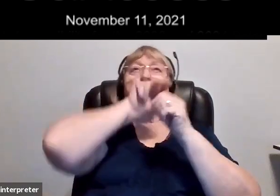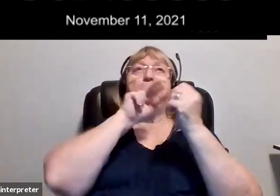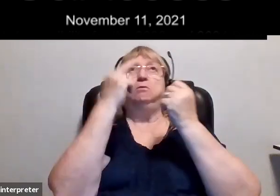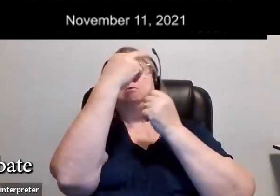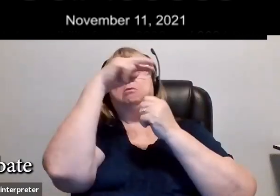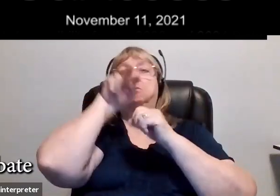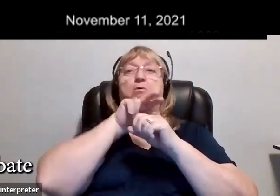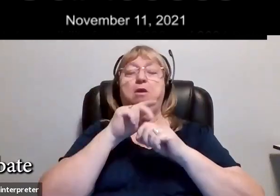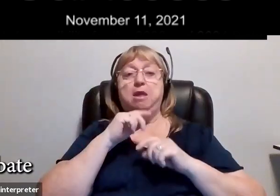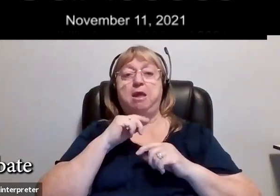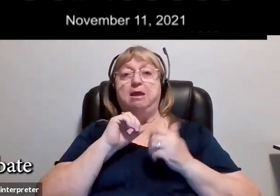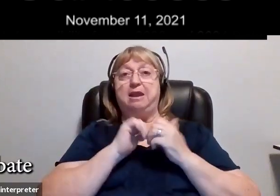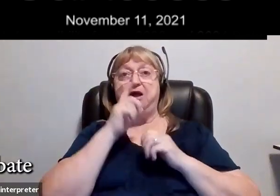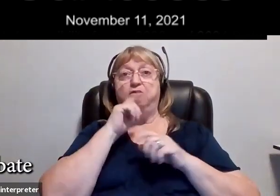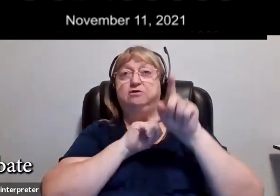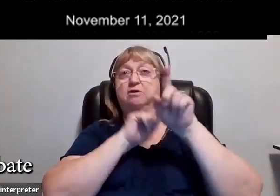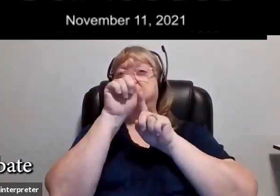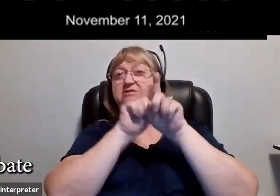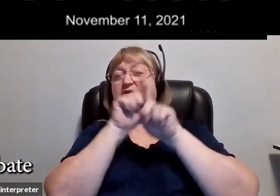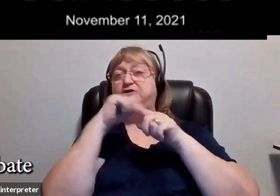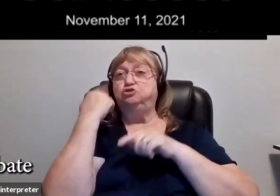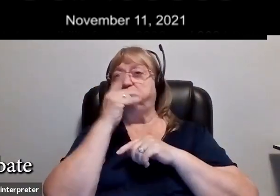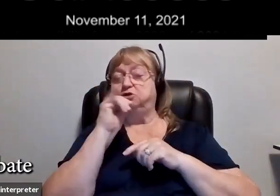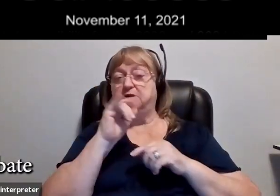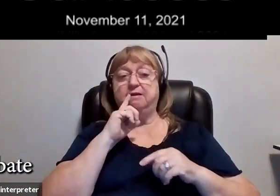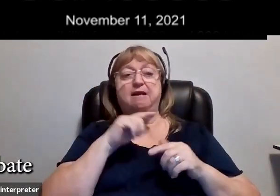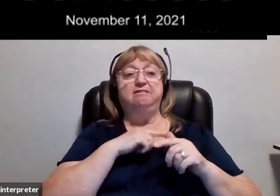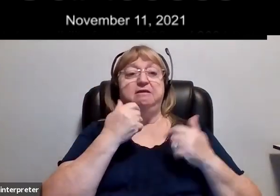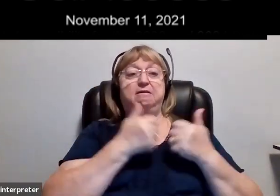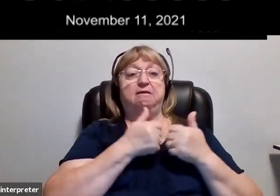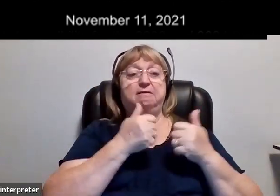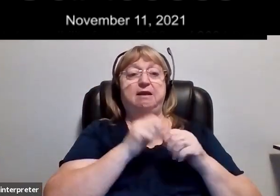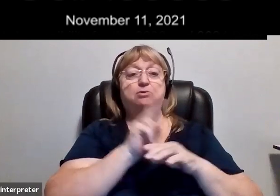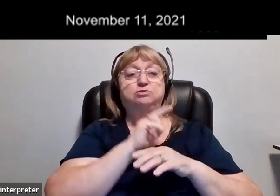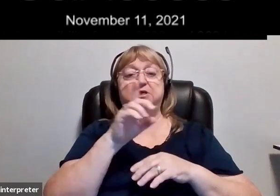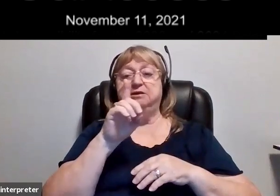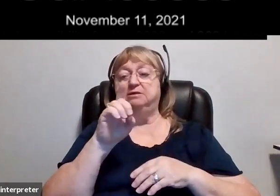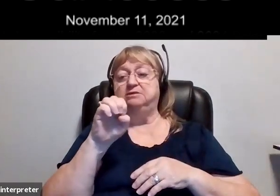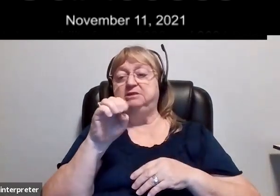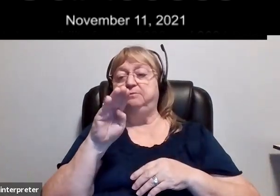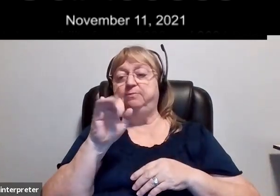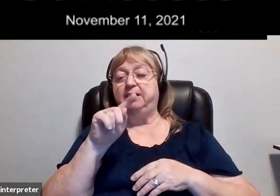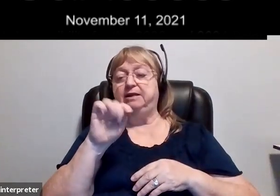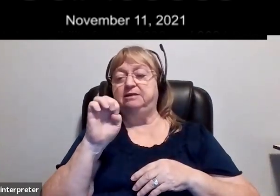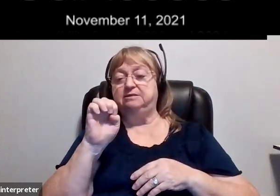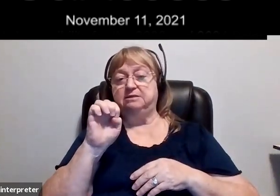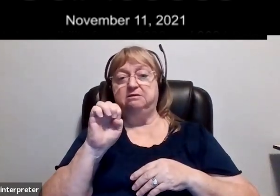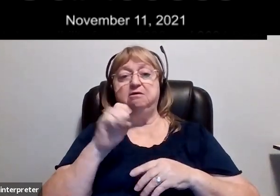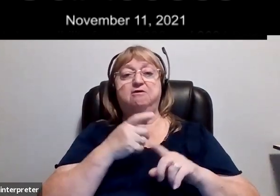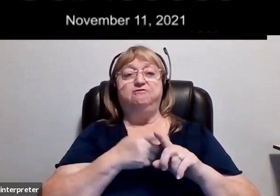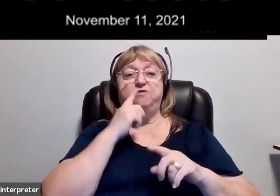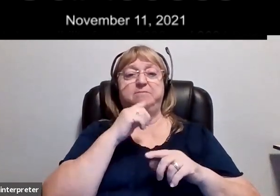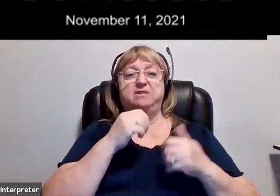elsewhere. And also we prepared a game using debate based on the model of the game